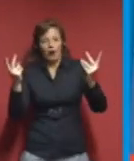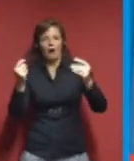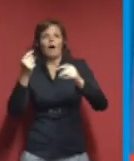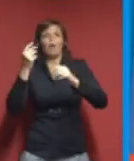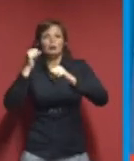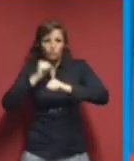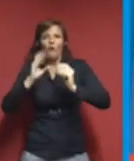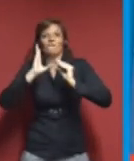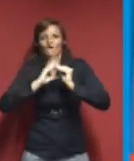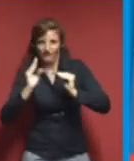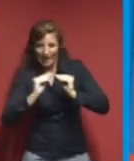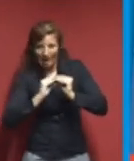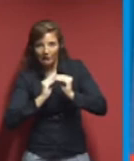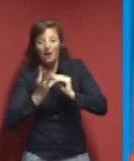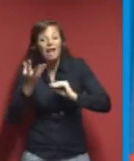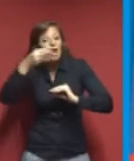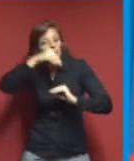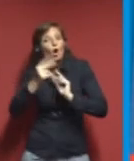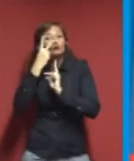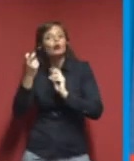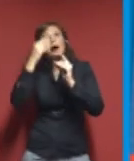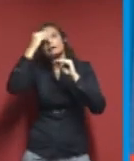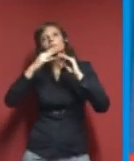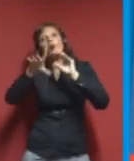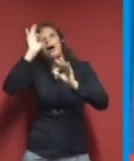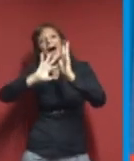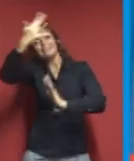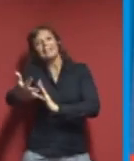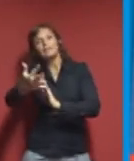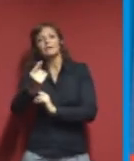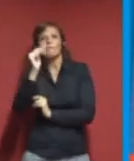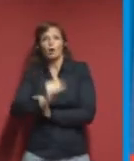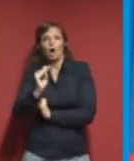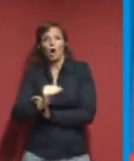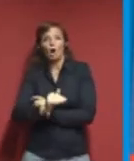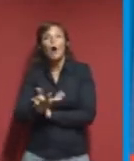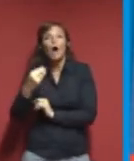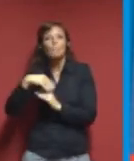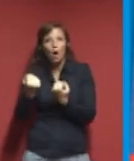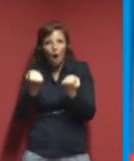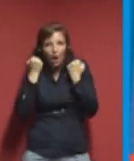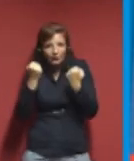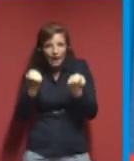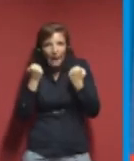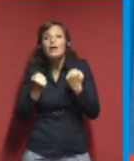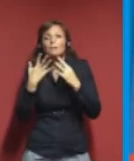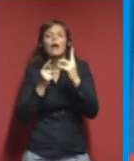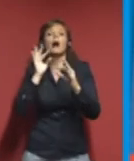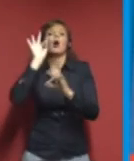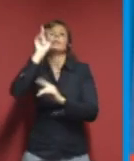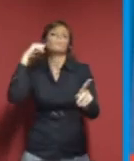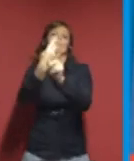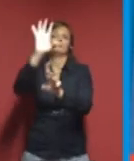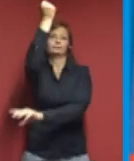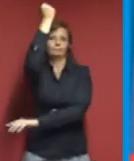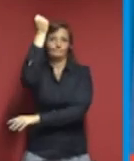up with alternatives that are low cost and powerful at the same time to accomplish all of these things. So there are actually